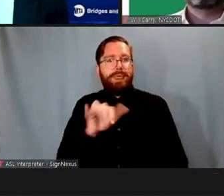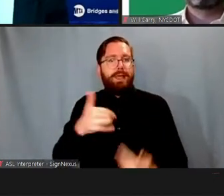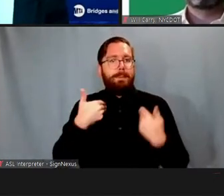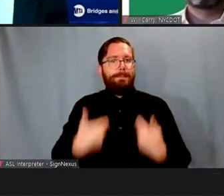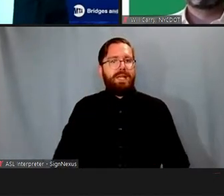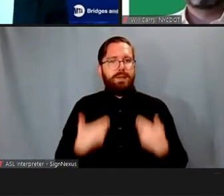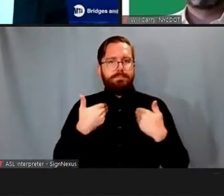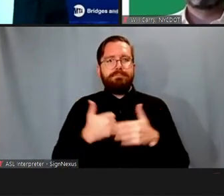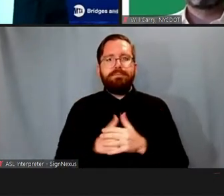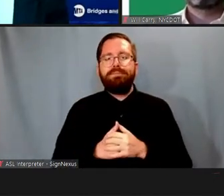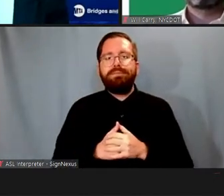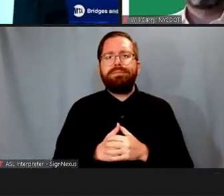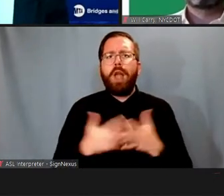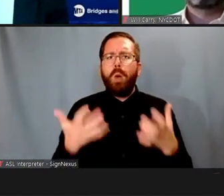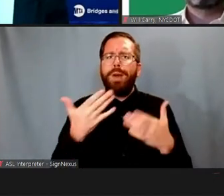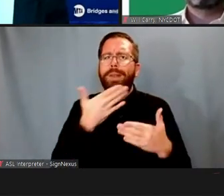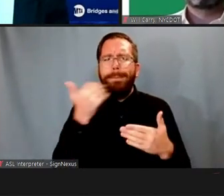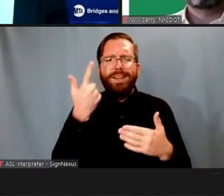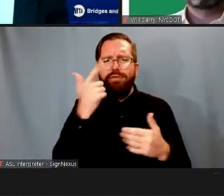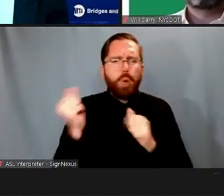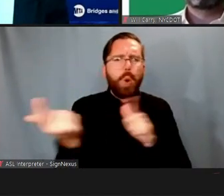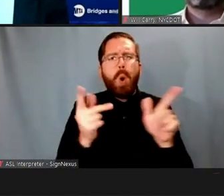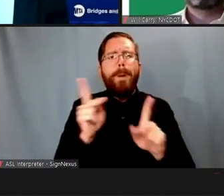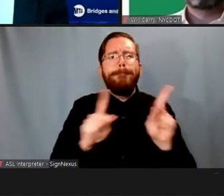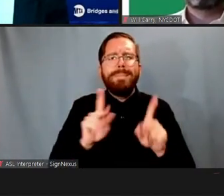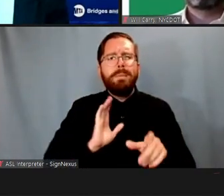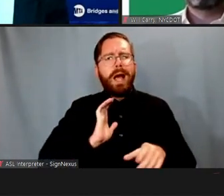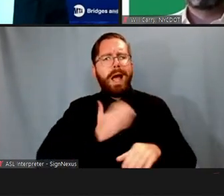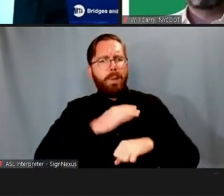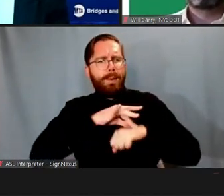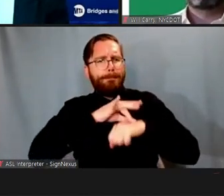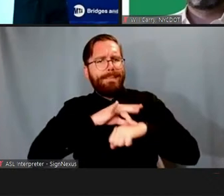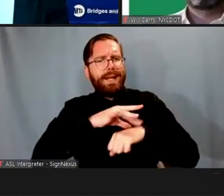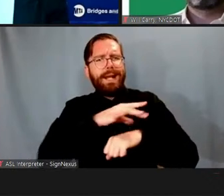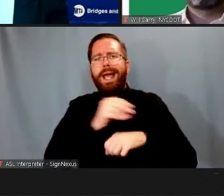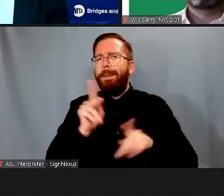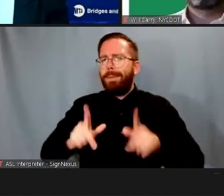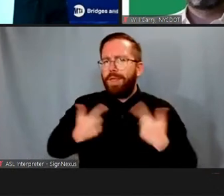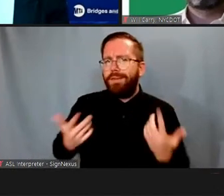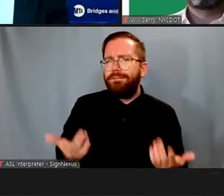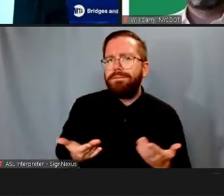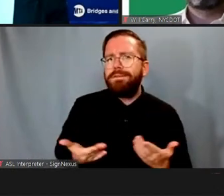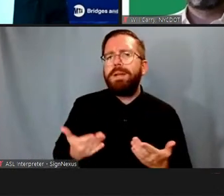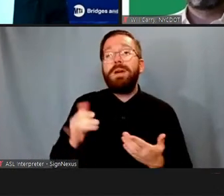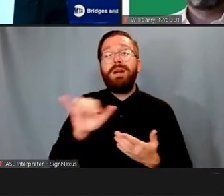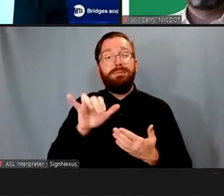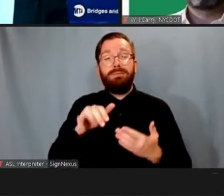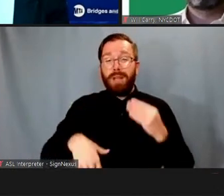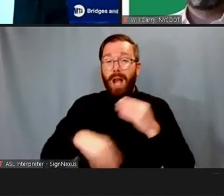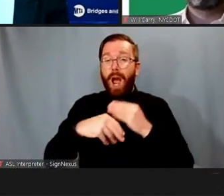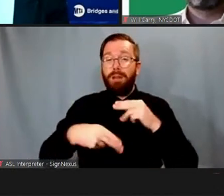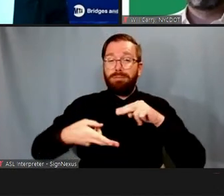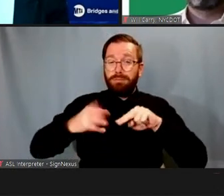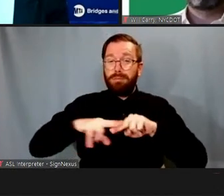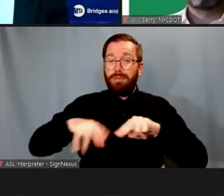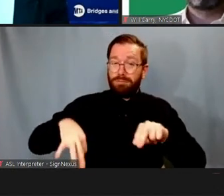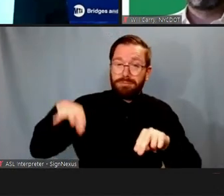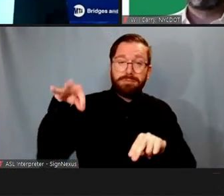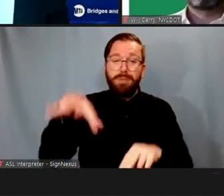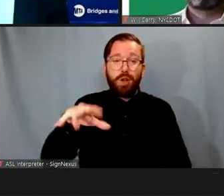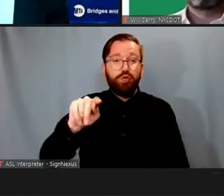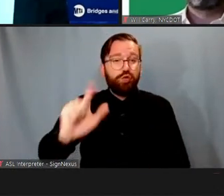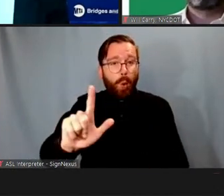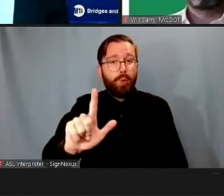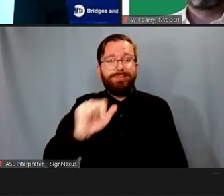people and i want the best for our planet and our neighbors however the creation of an additional toll is not the way to achieve environmental